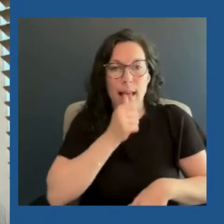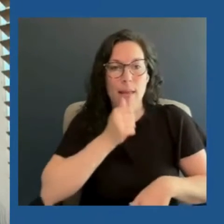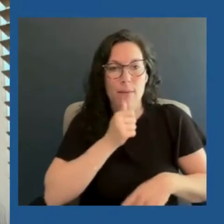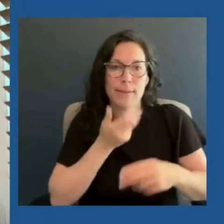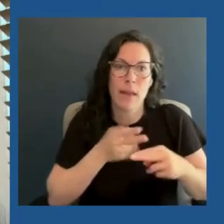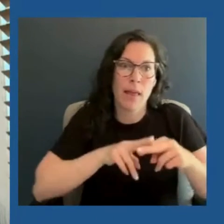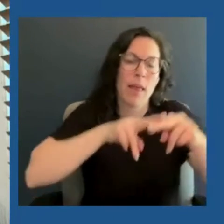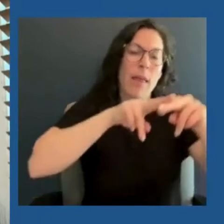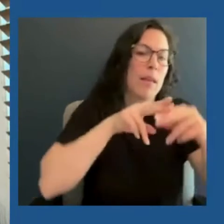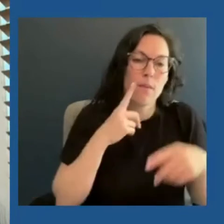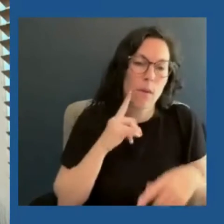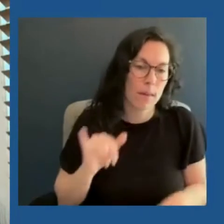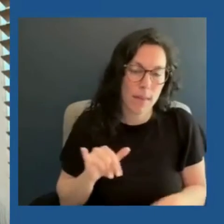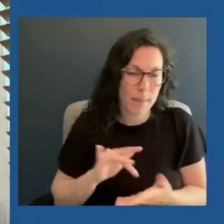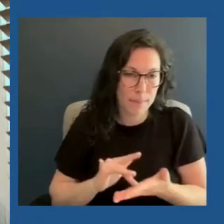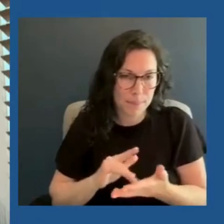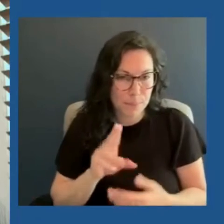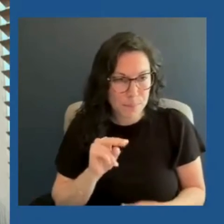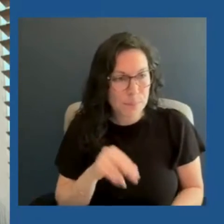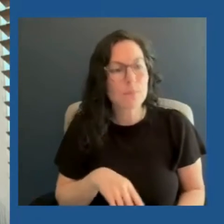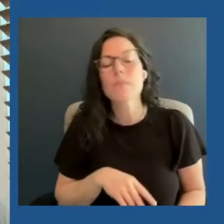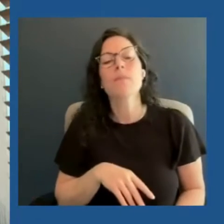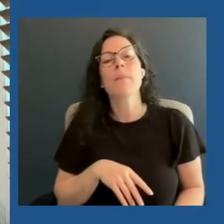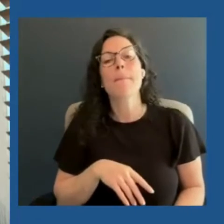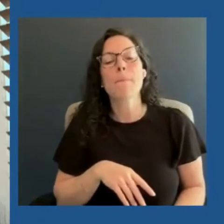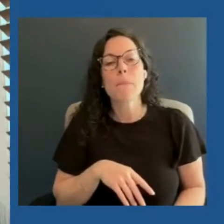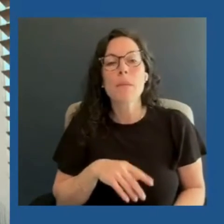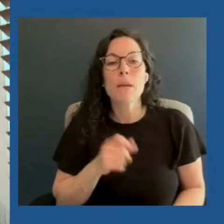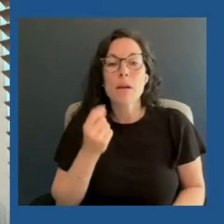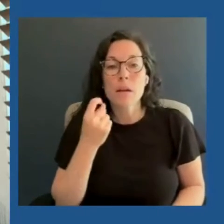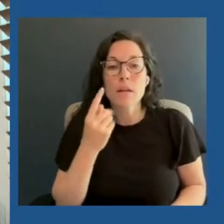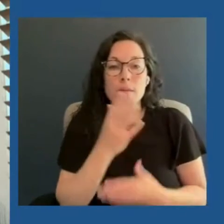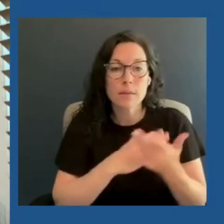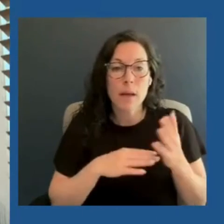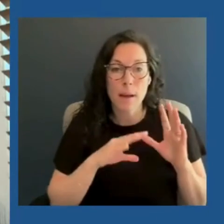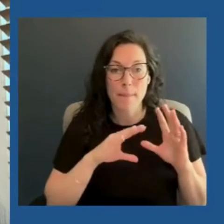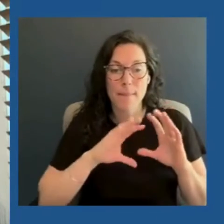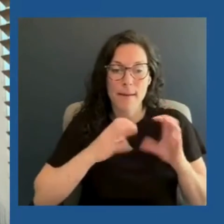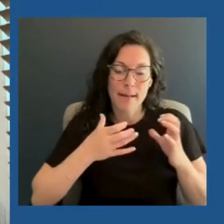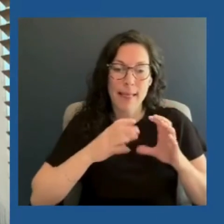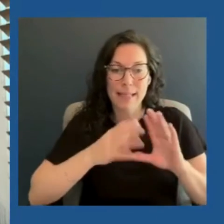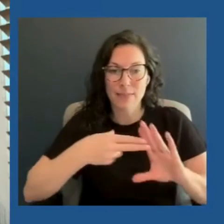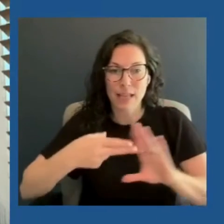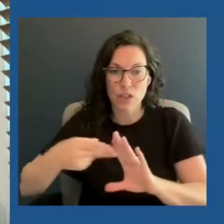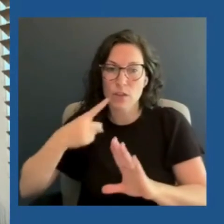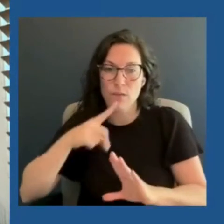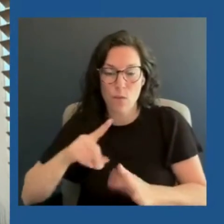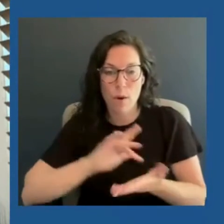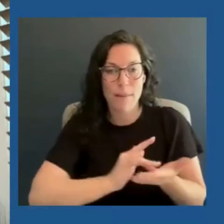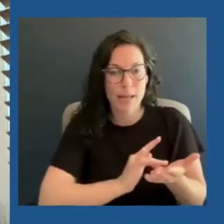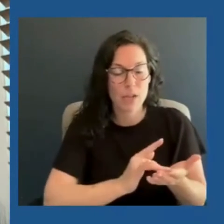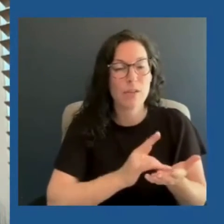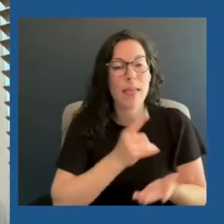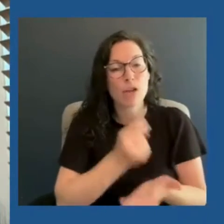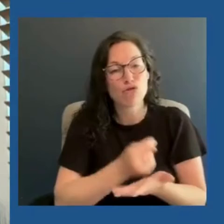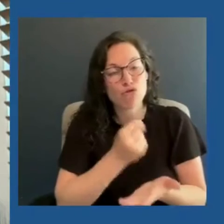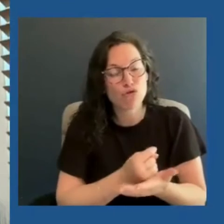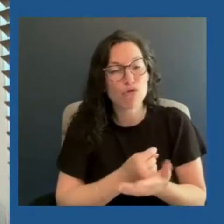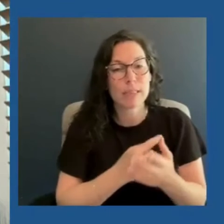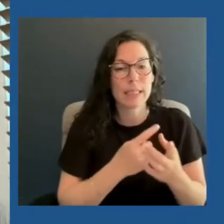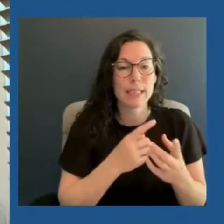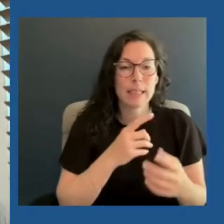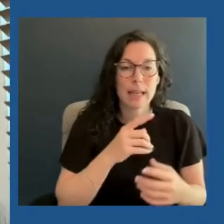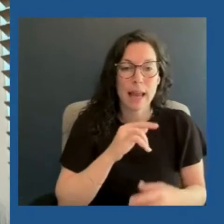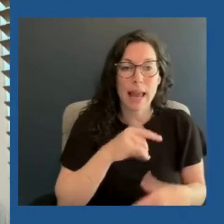treat anxiety, not all of them, but some classes of medications that are used to treat anxiety and insomnia can be